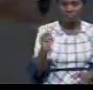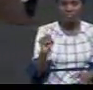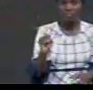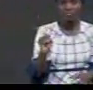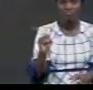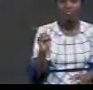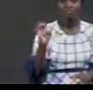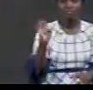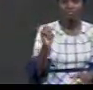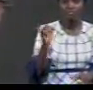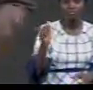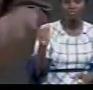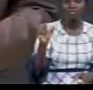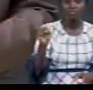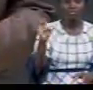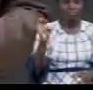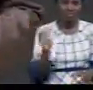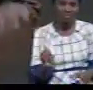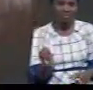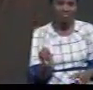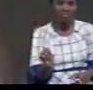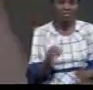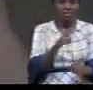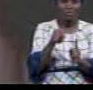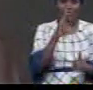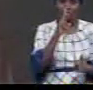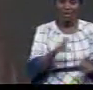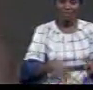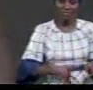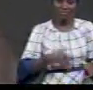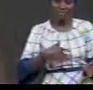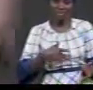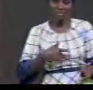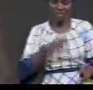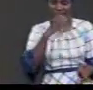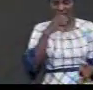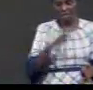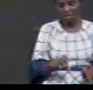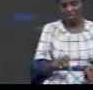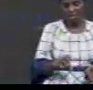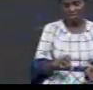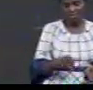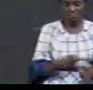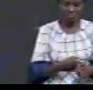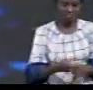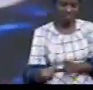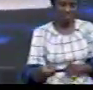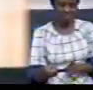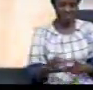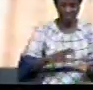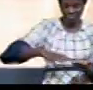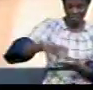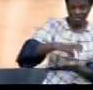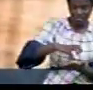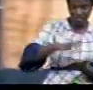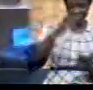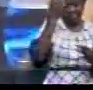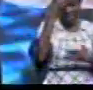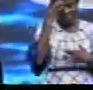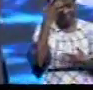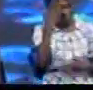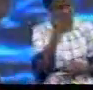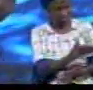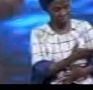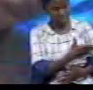uncomfortable there, you're feeling hurt there, you're feeling confusion there, and you're feeling sickness there, and you're